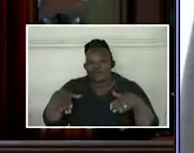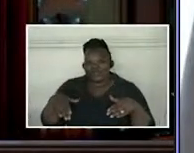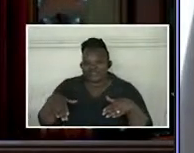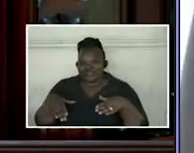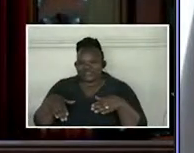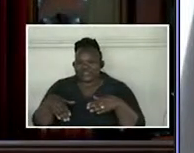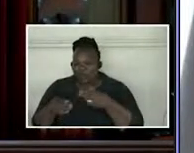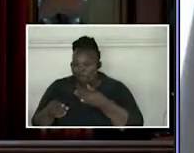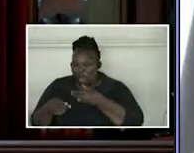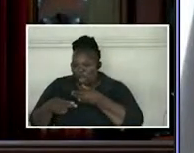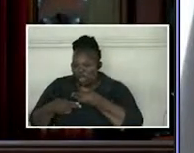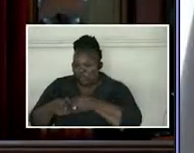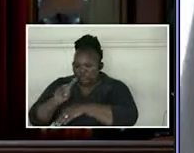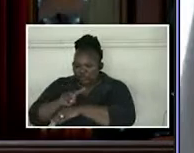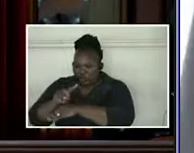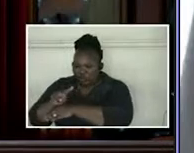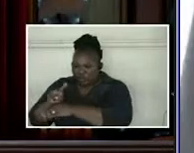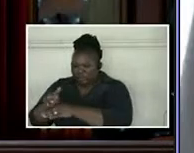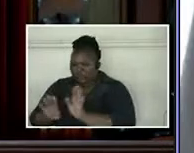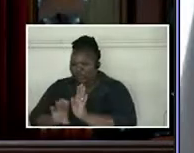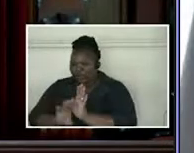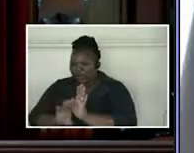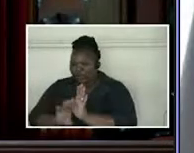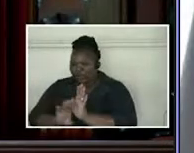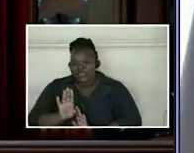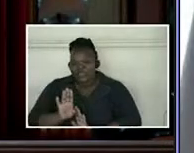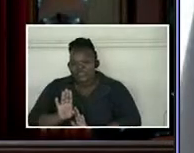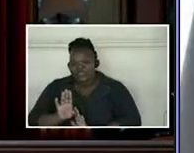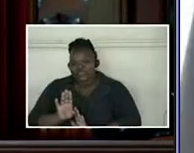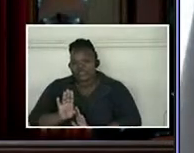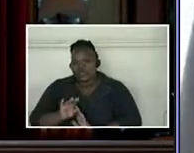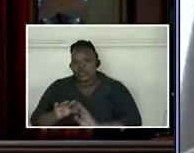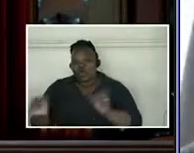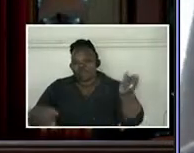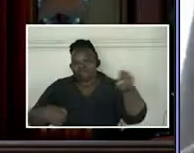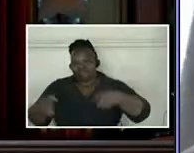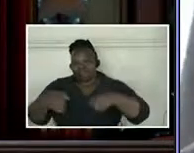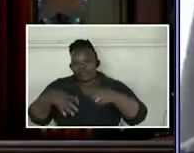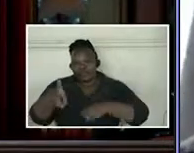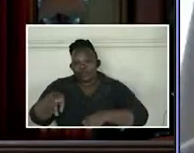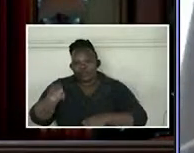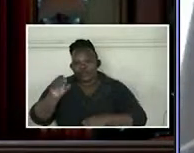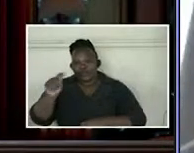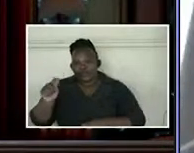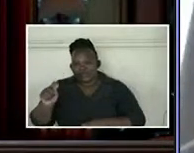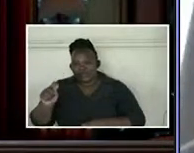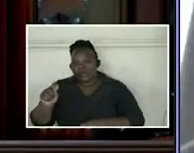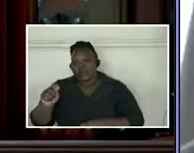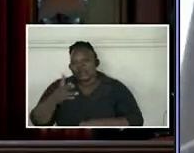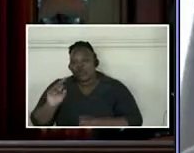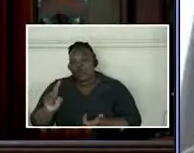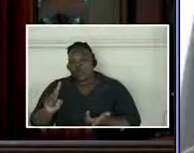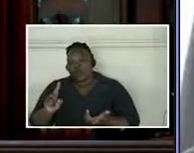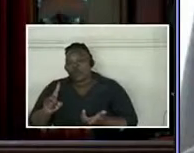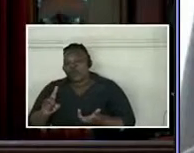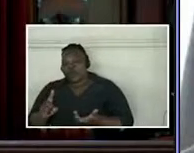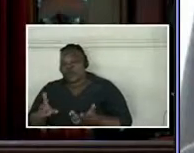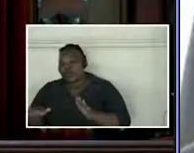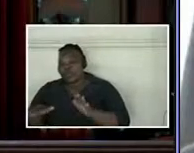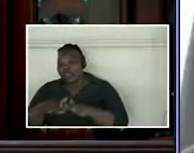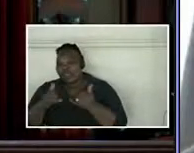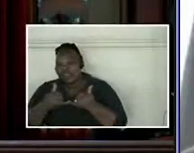department's progress in terms of filling these posts in line with the department's commitment in finalizing